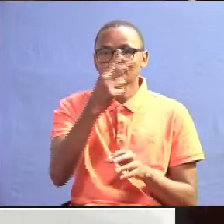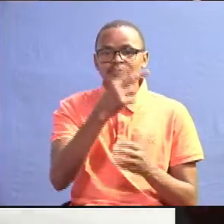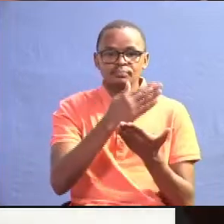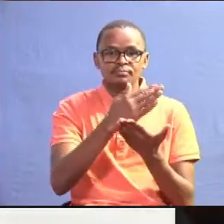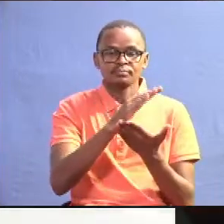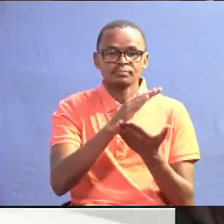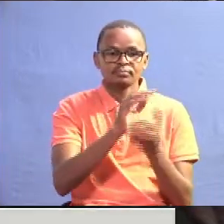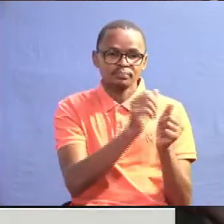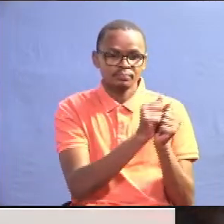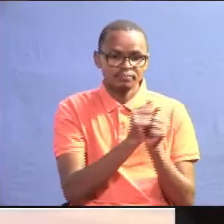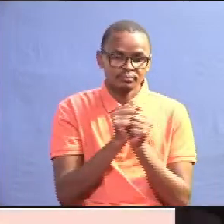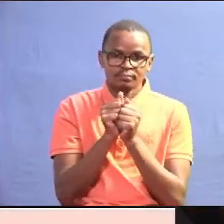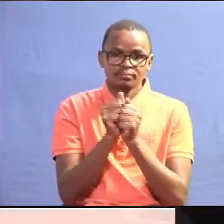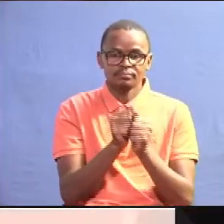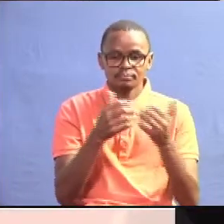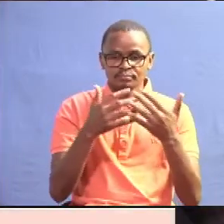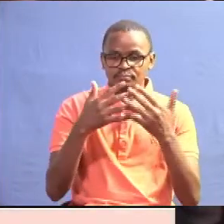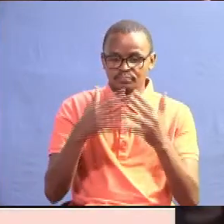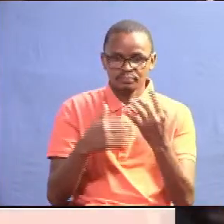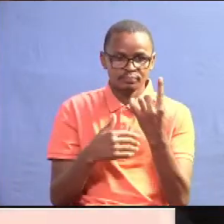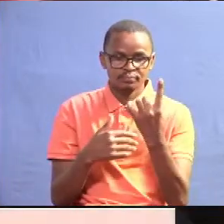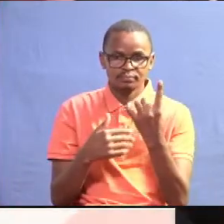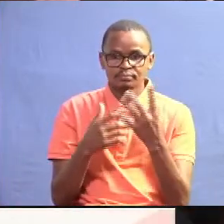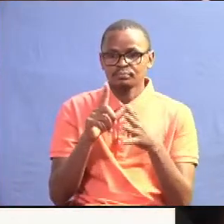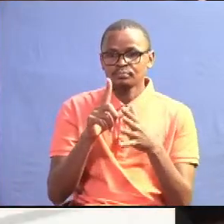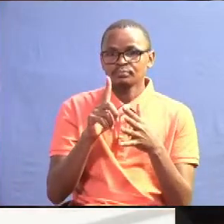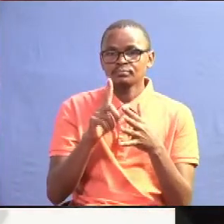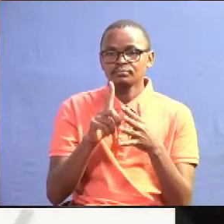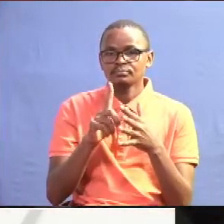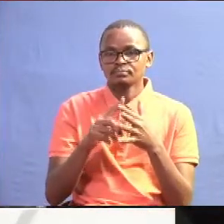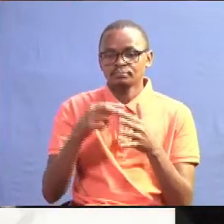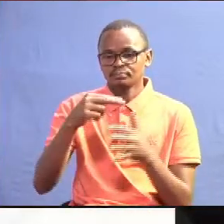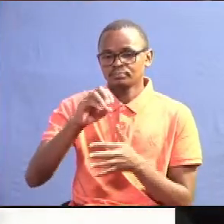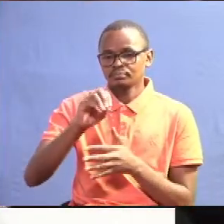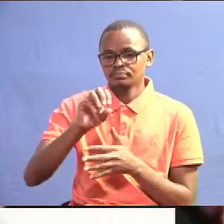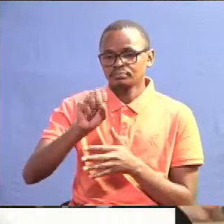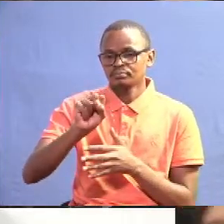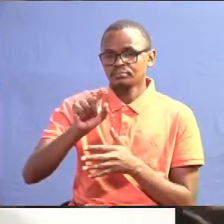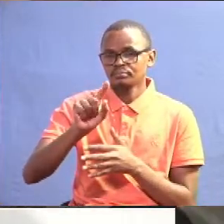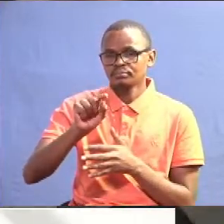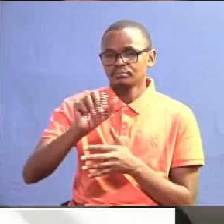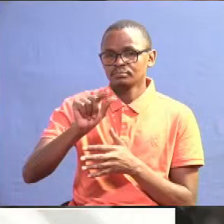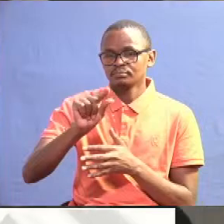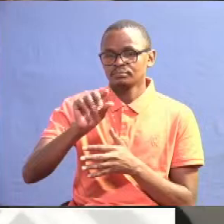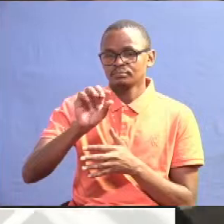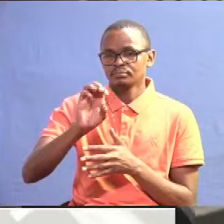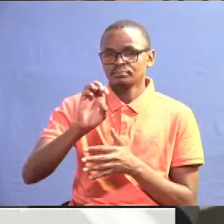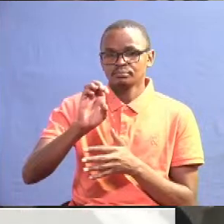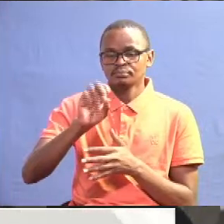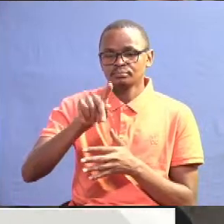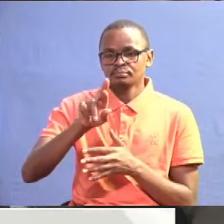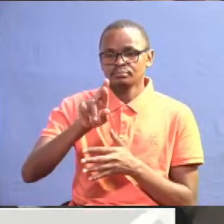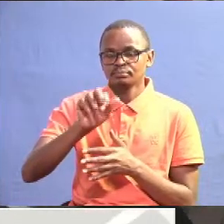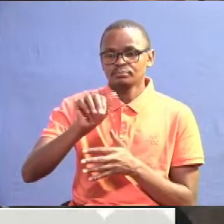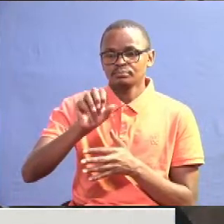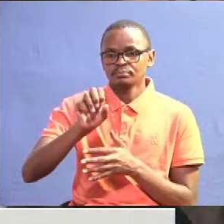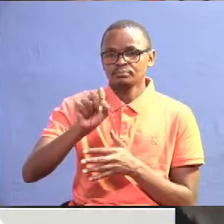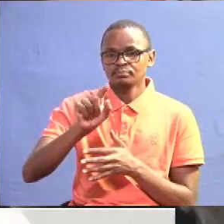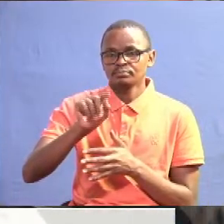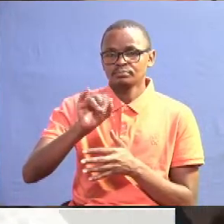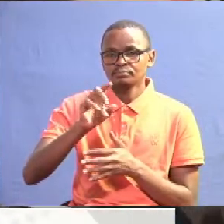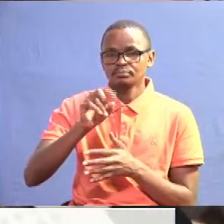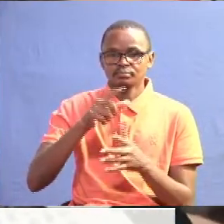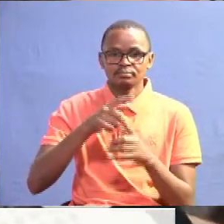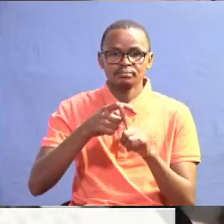phase. Together with the release of the first 3 Israeli hostages, Israel freed 90 West Bank Palestinian women and minors from